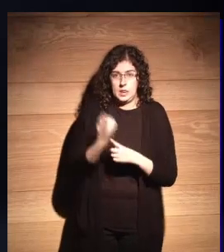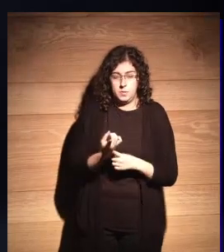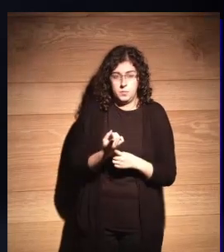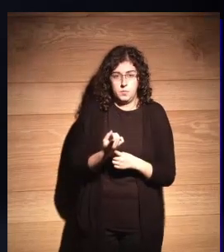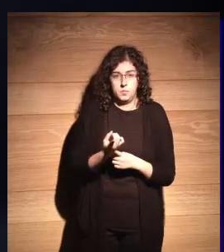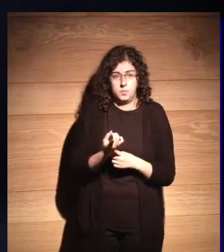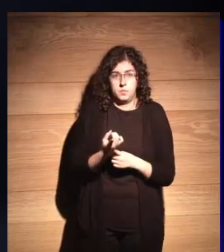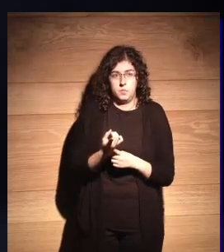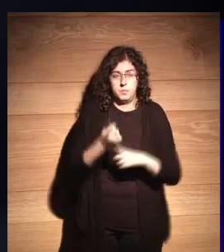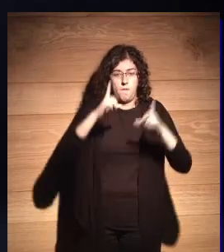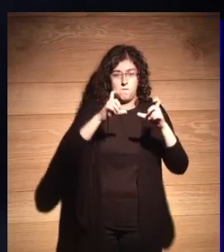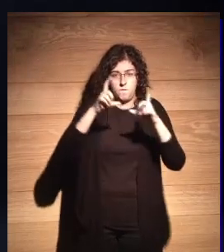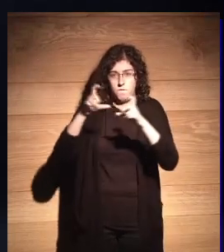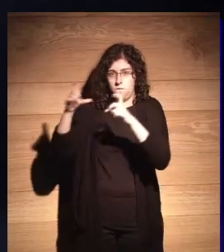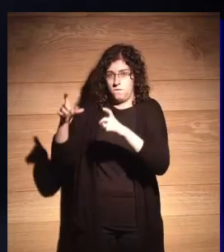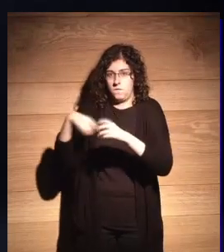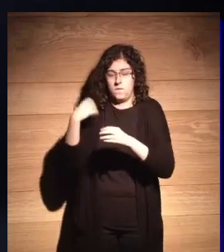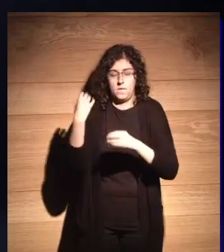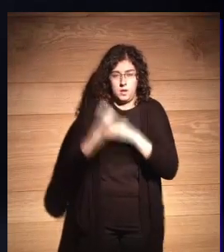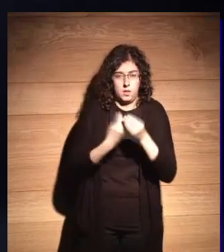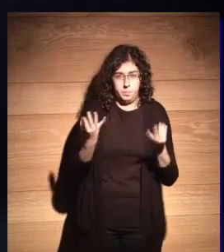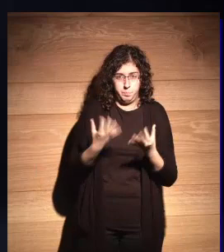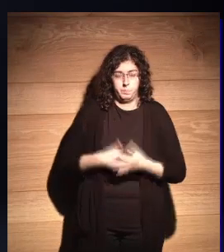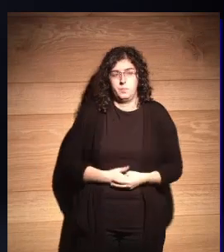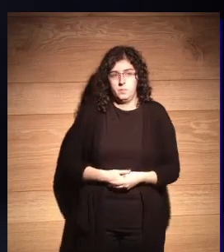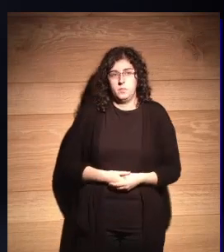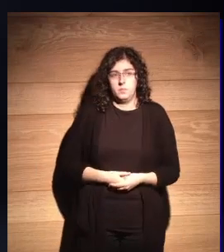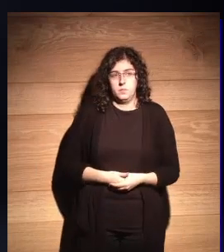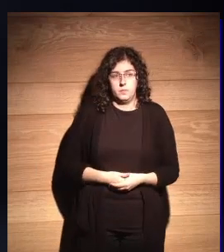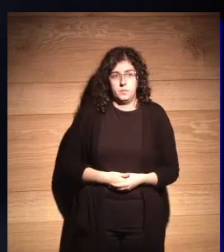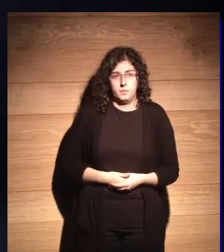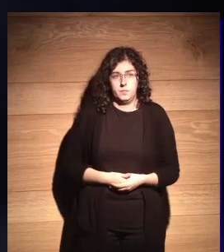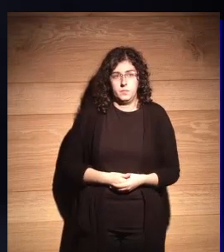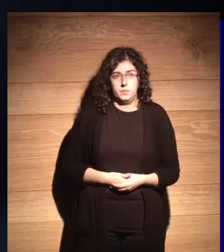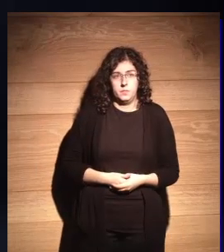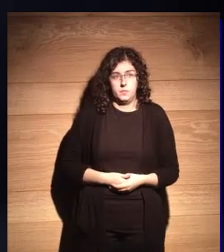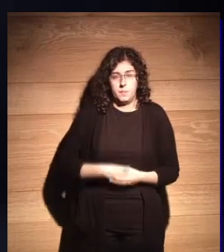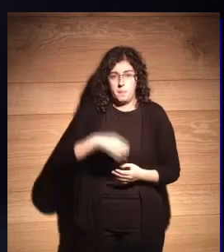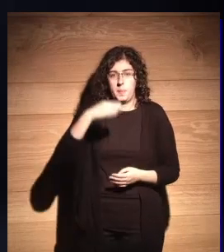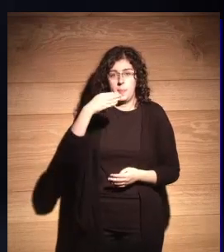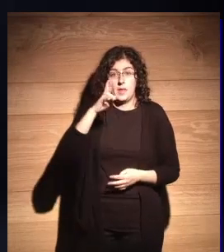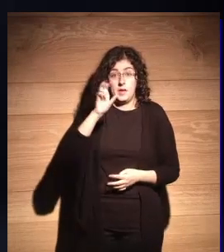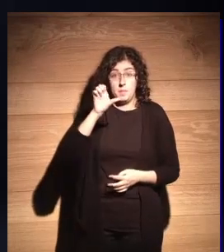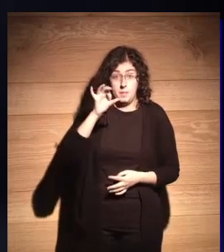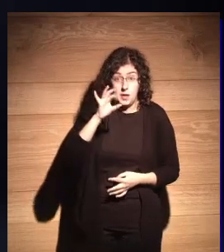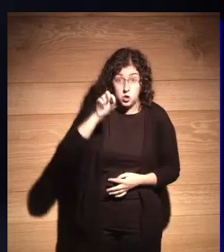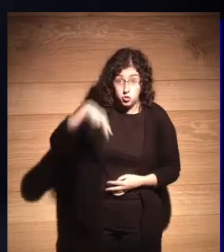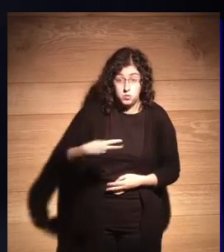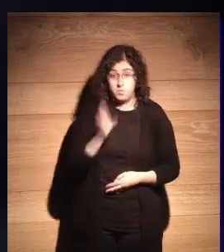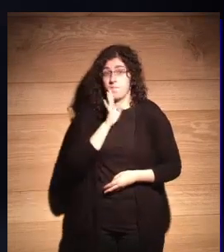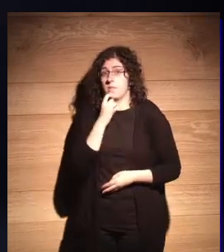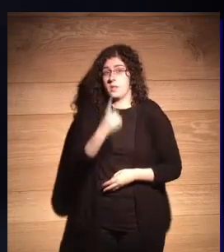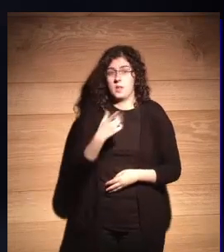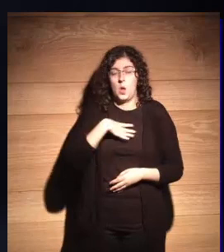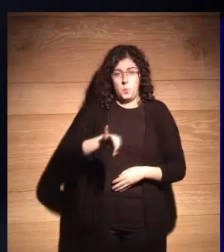literally, I think Henri Cartier-Bresson said, if in your career you can make a few hundred